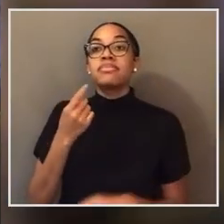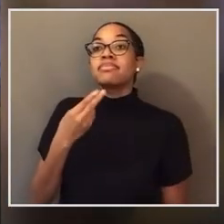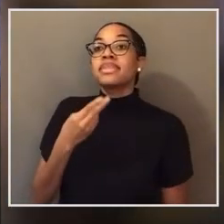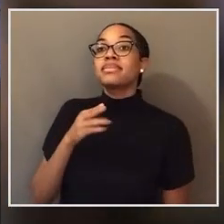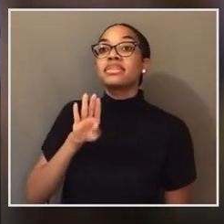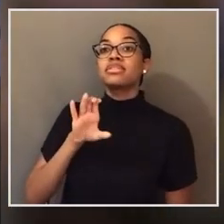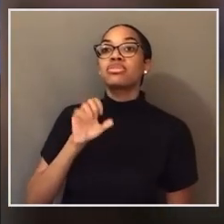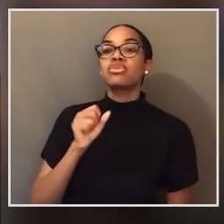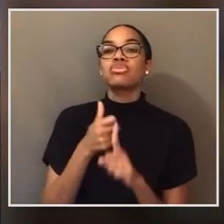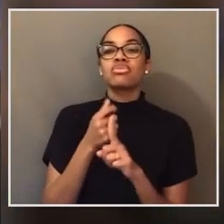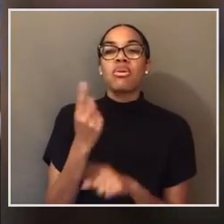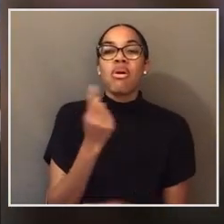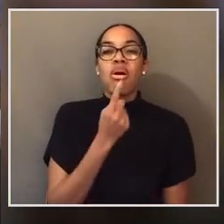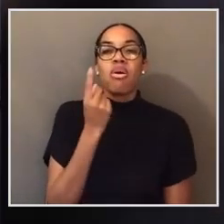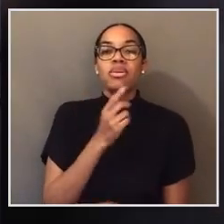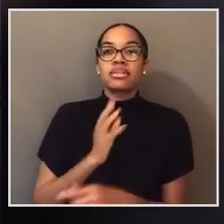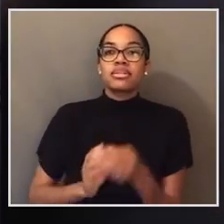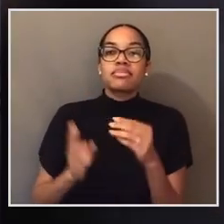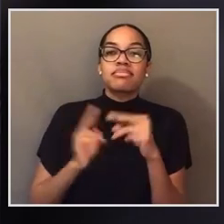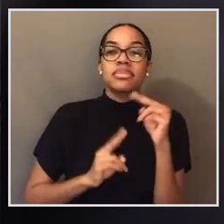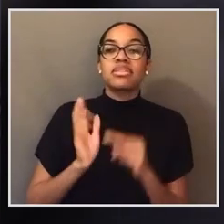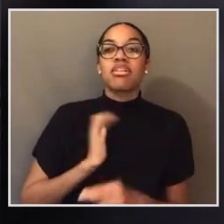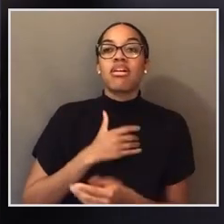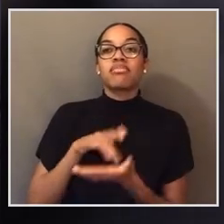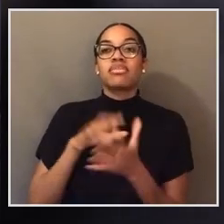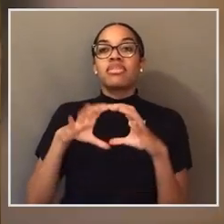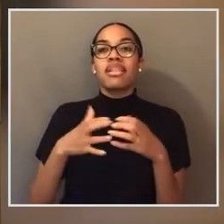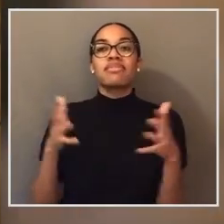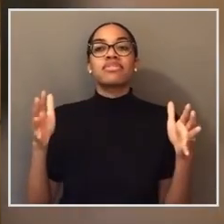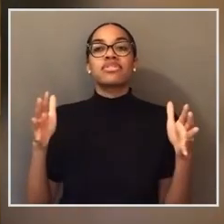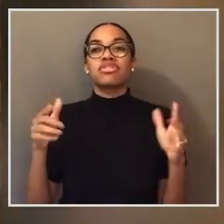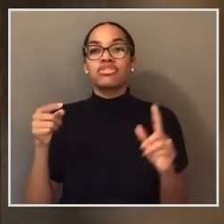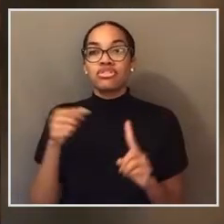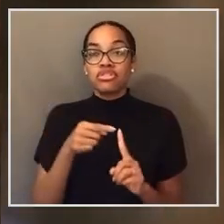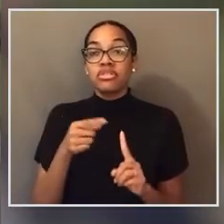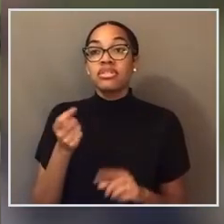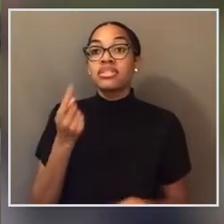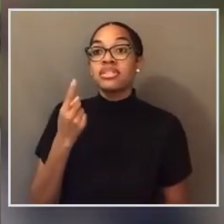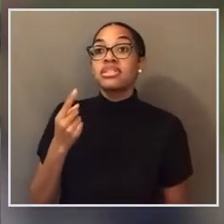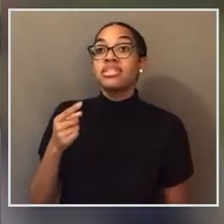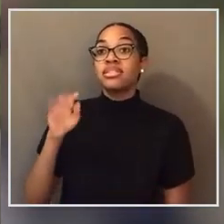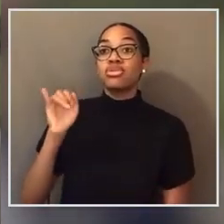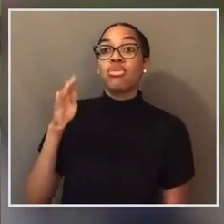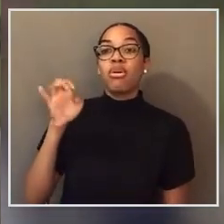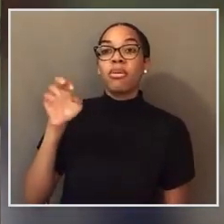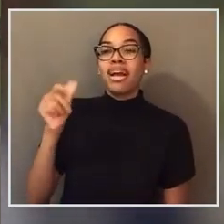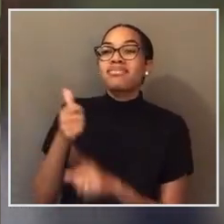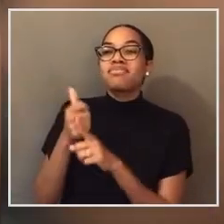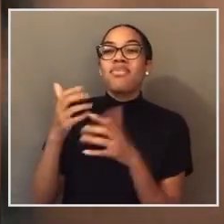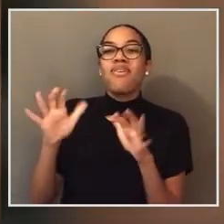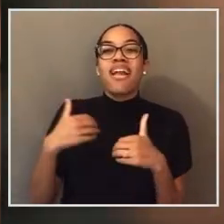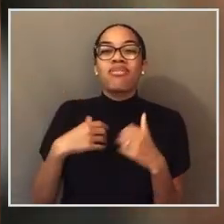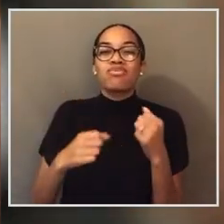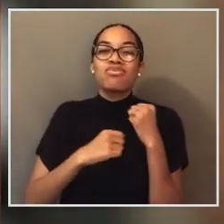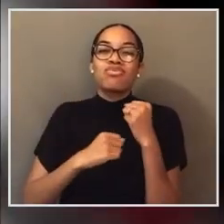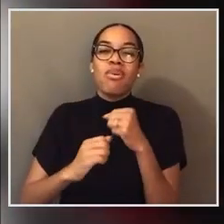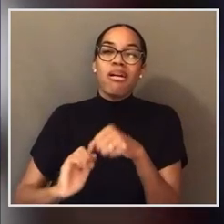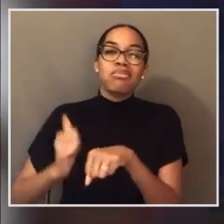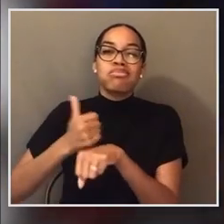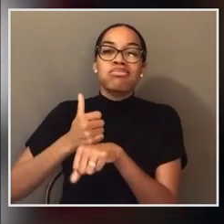knows that's the backbone of our country. He has the boldest presidential plan for HBCUs in our history,